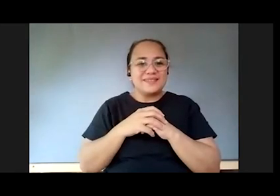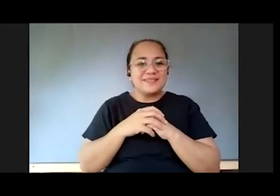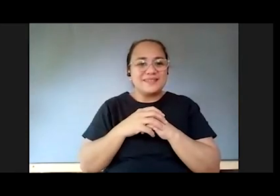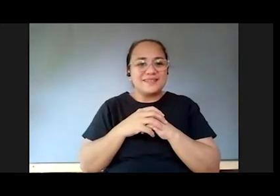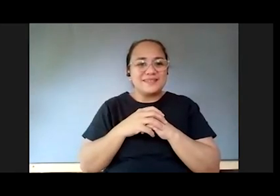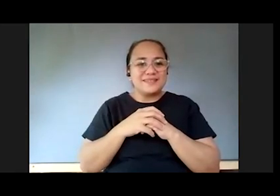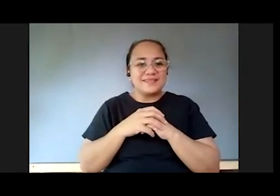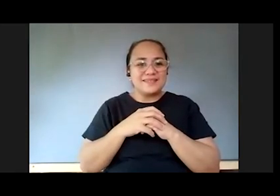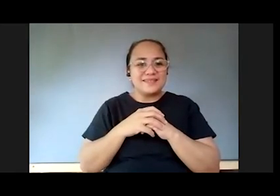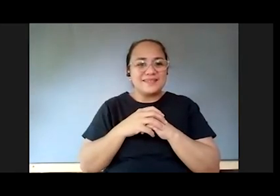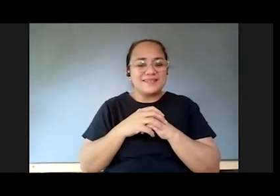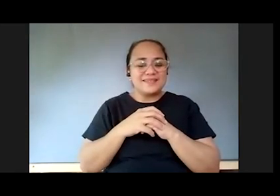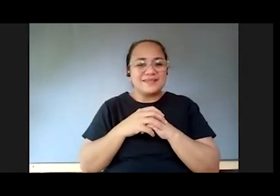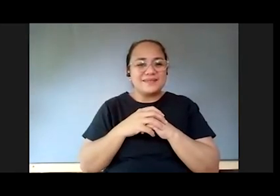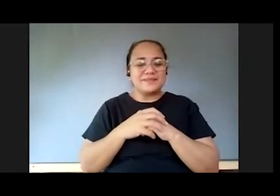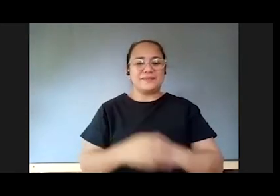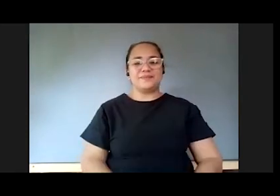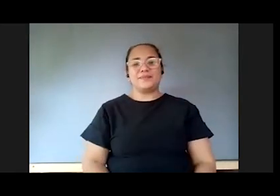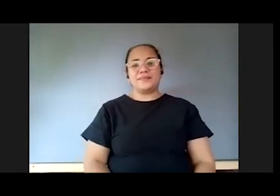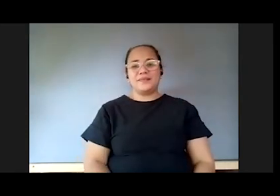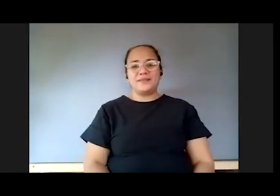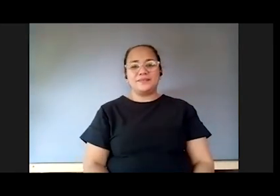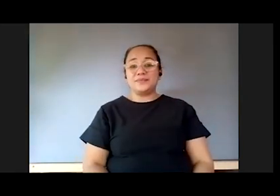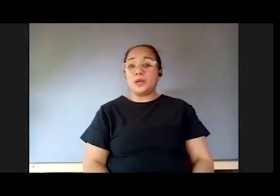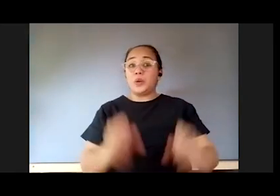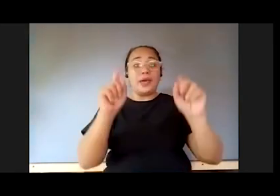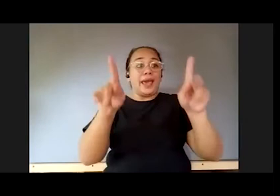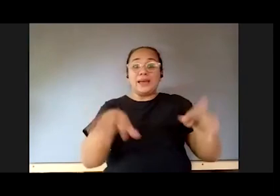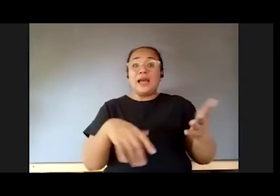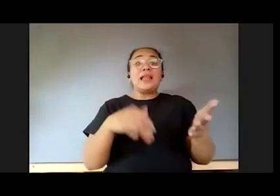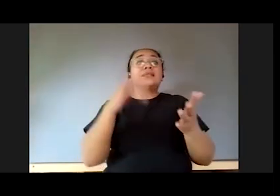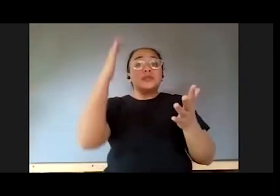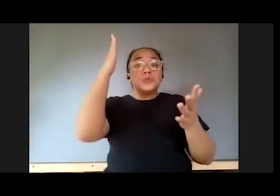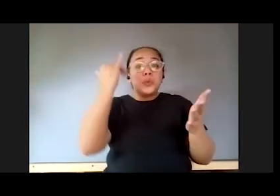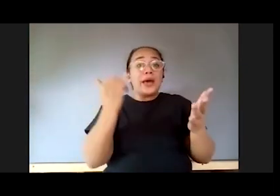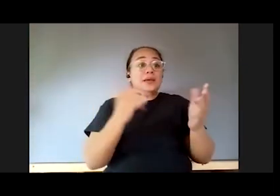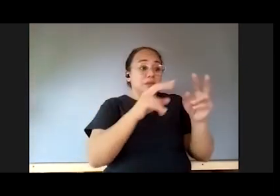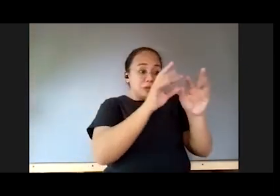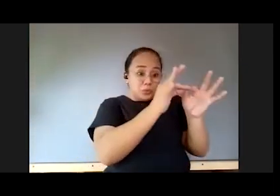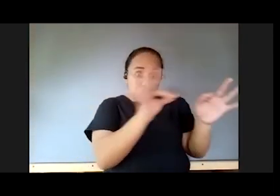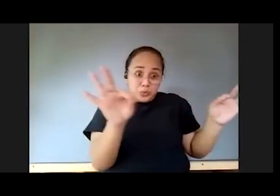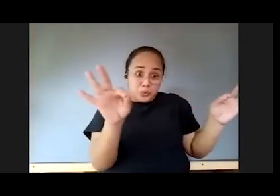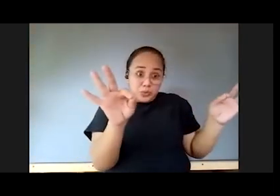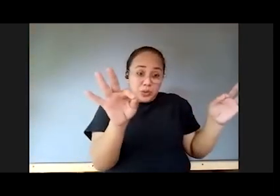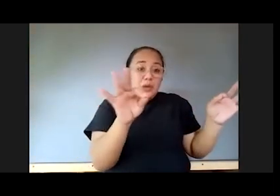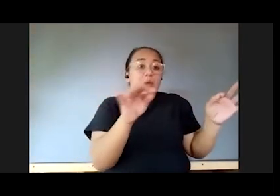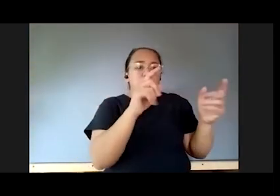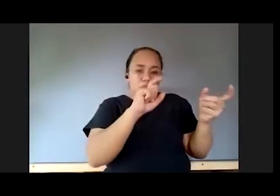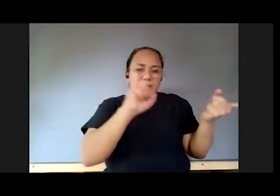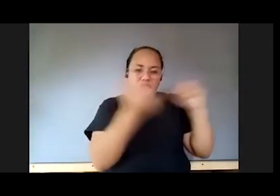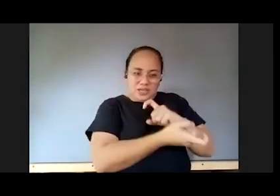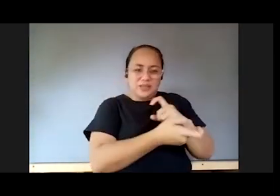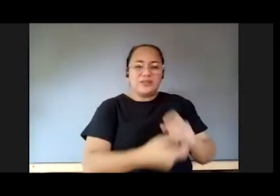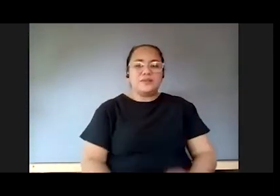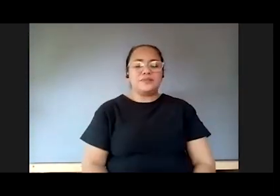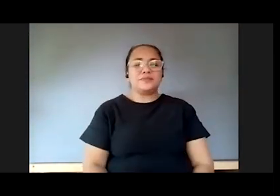Okay, right. Okay. Okay, so this is why we change the analysis. So in the English translation, there